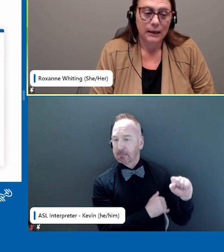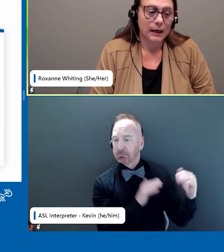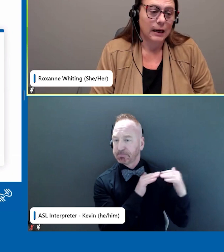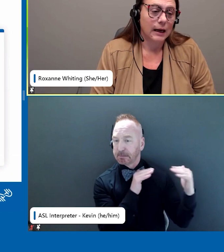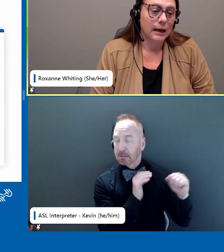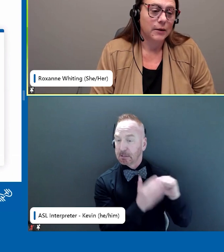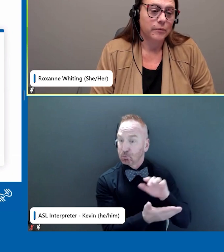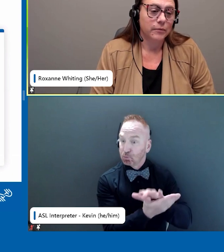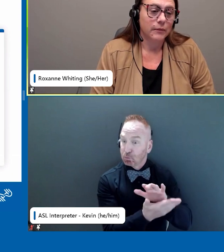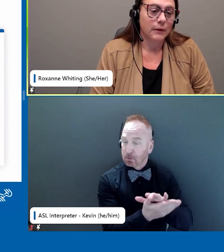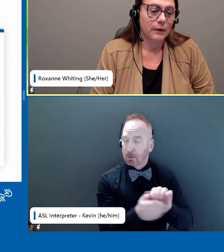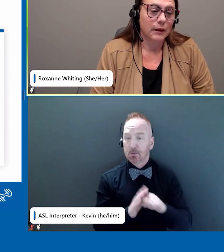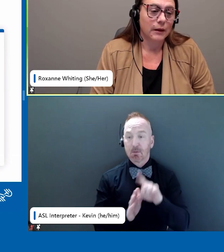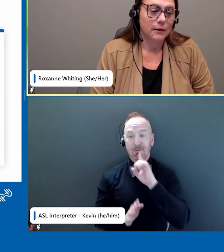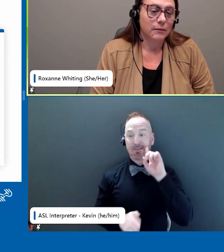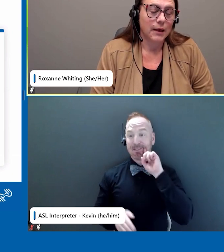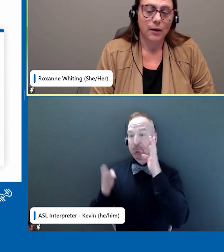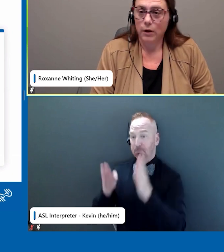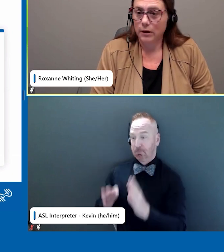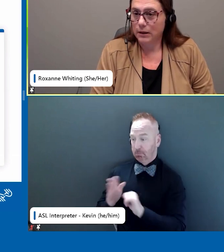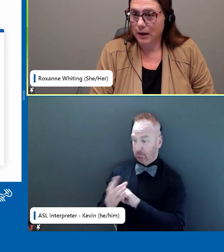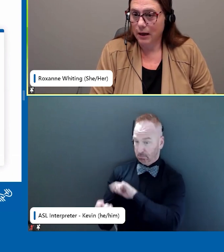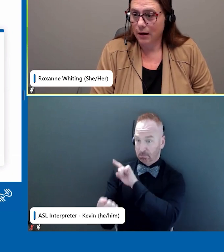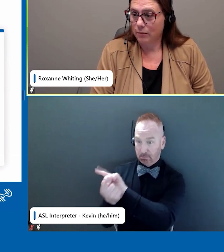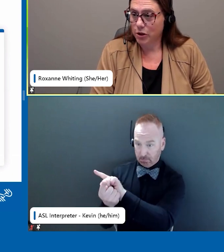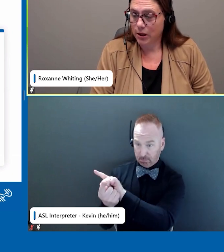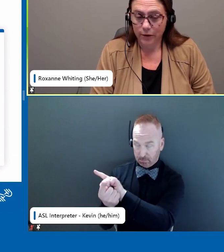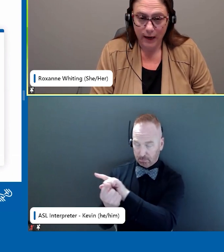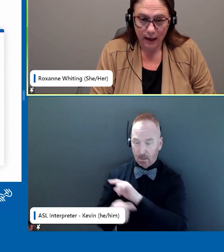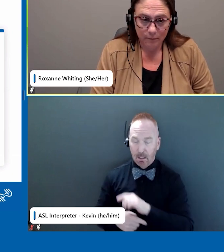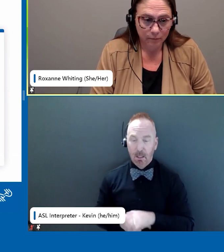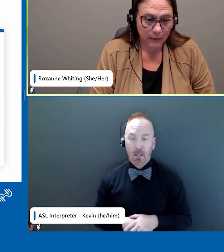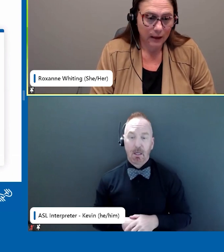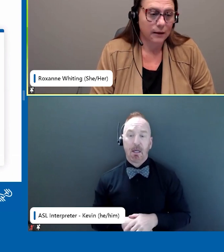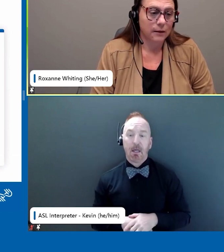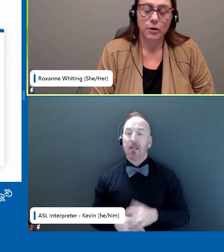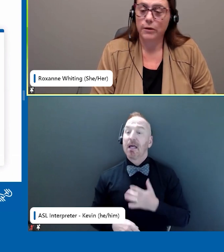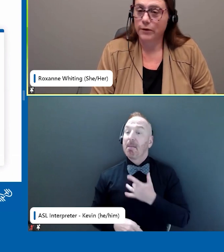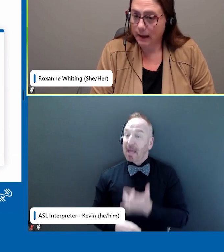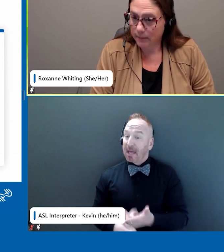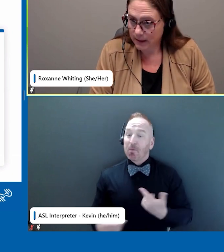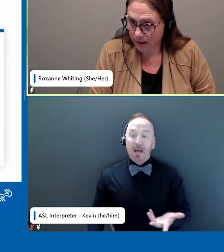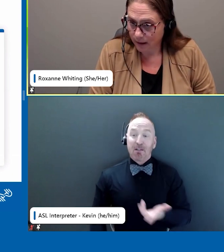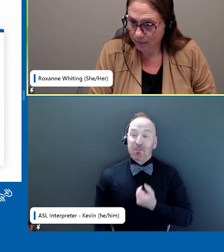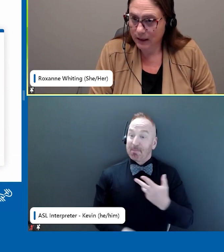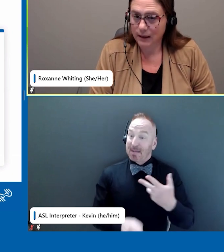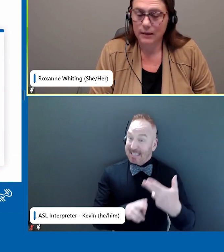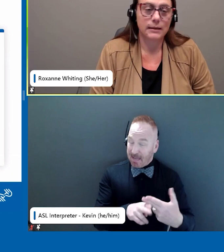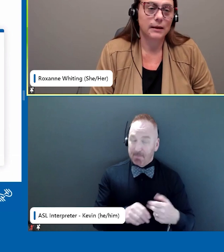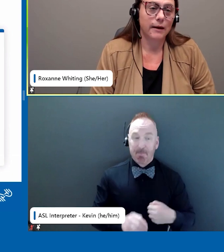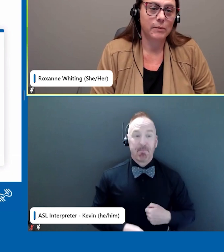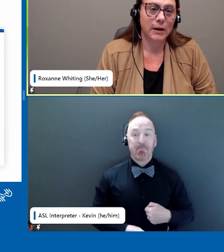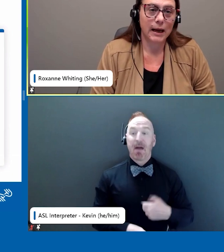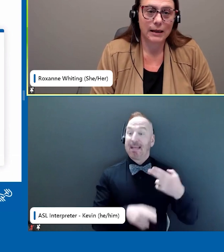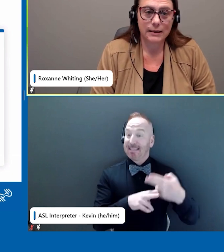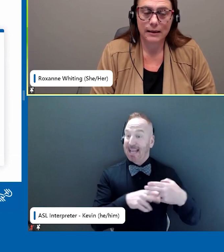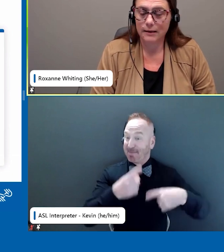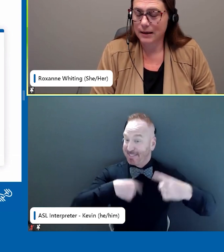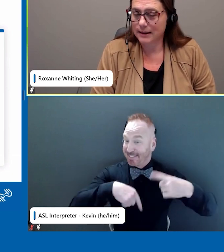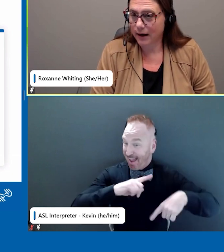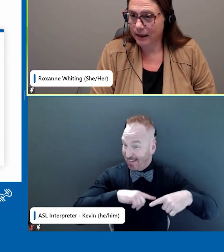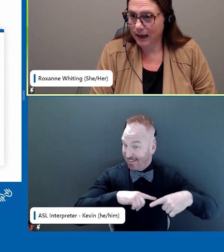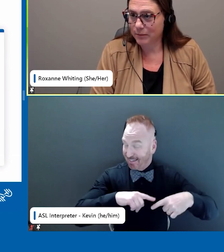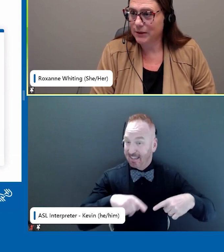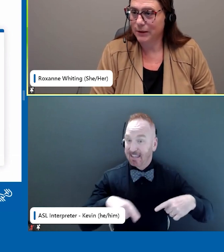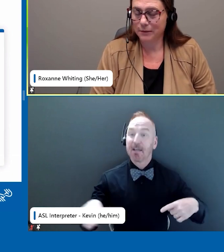person, um, they would share their name, show their name sign because everybody has